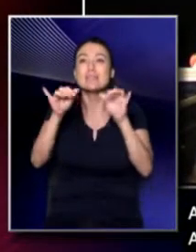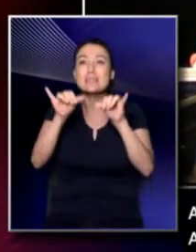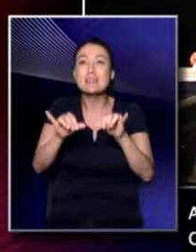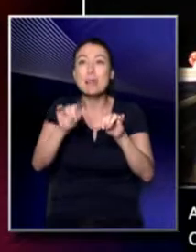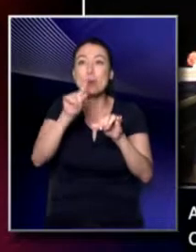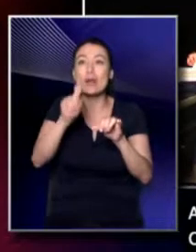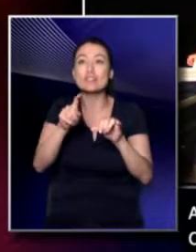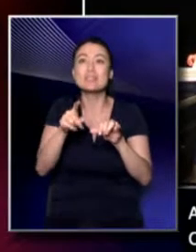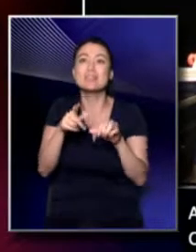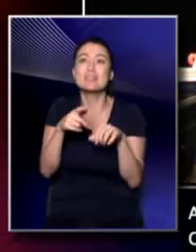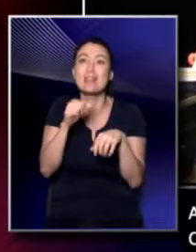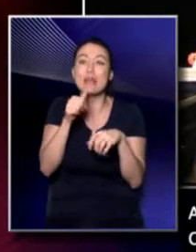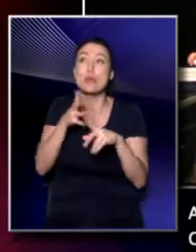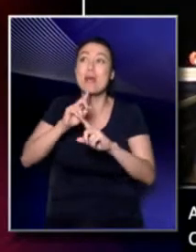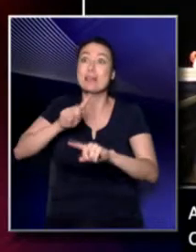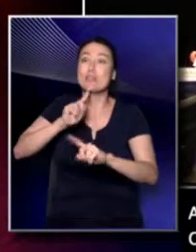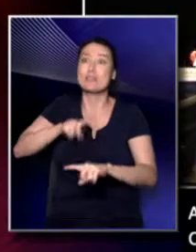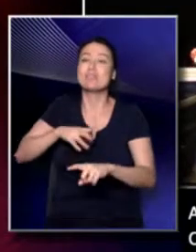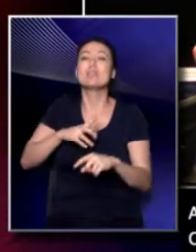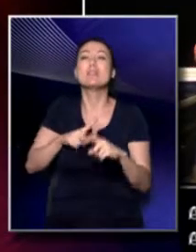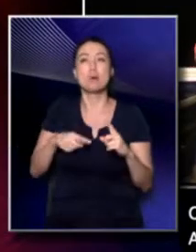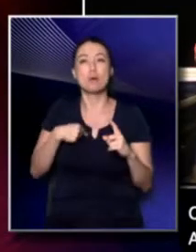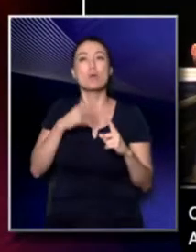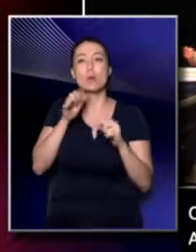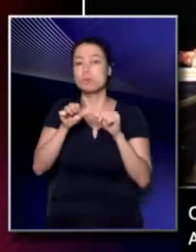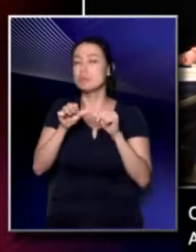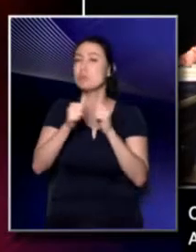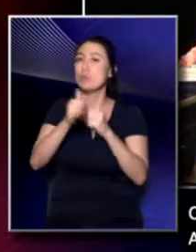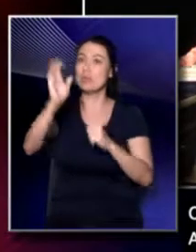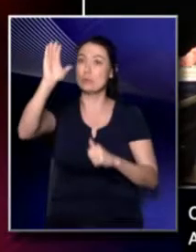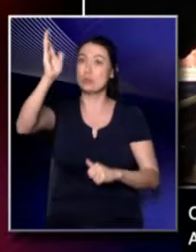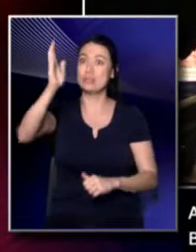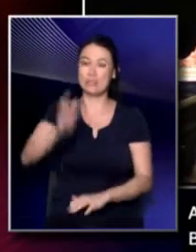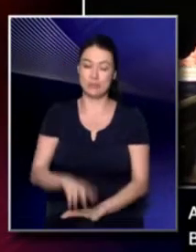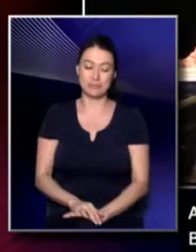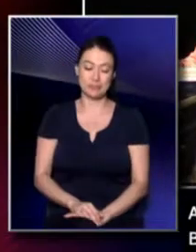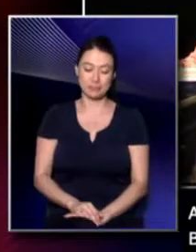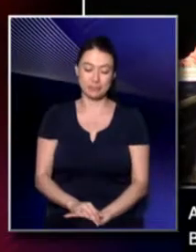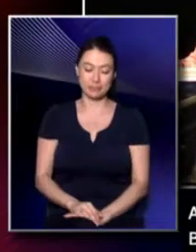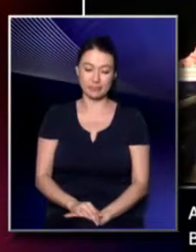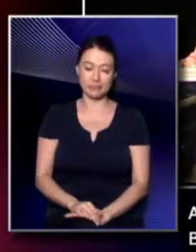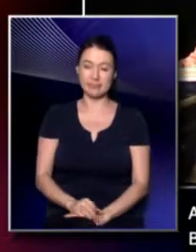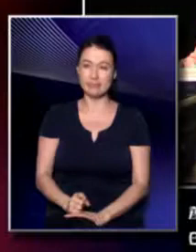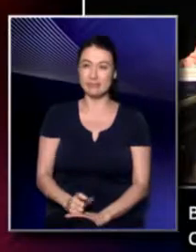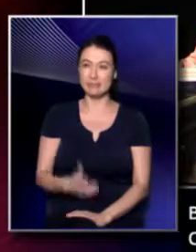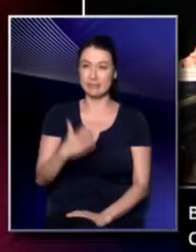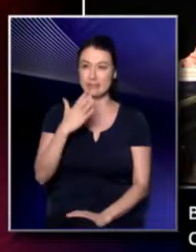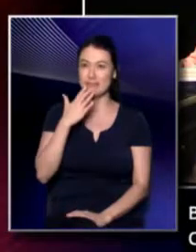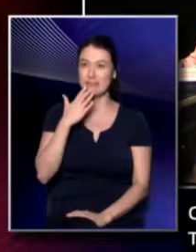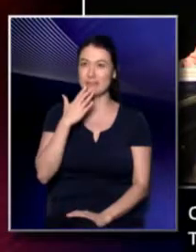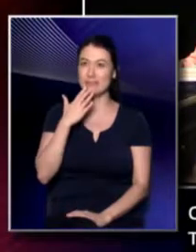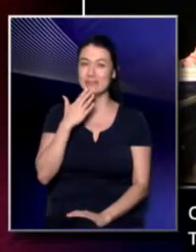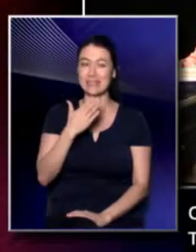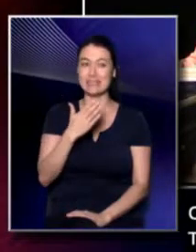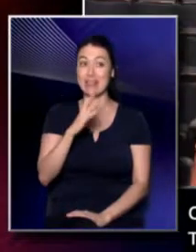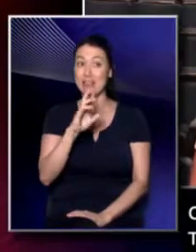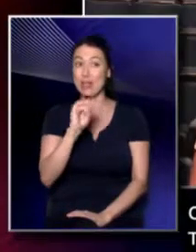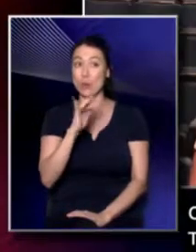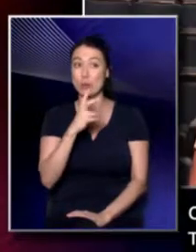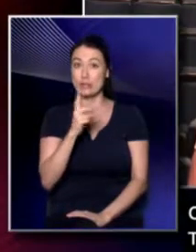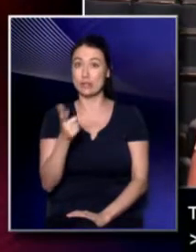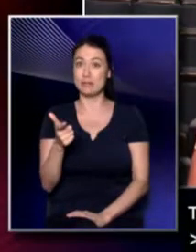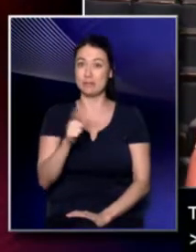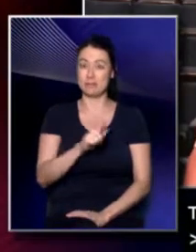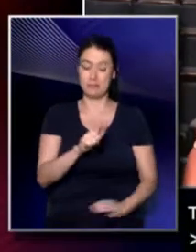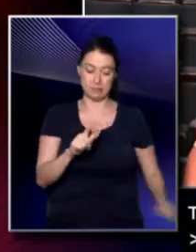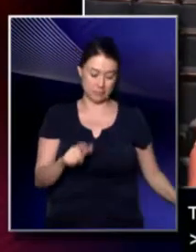finished. But until that time, we will continue with this presentation. Okay. Thank you, Richard. You're welcome.